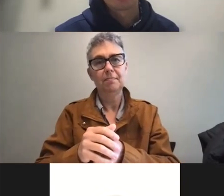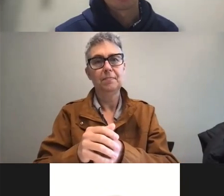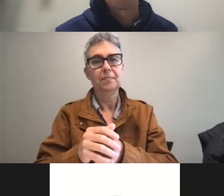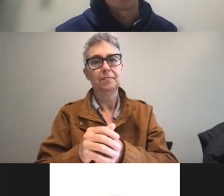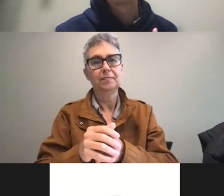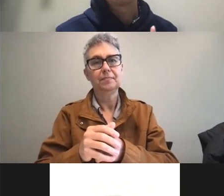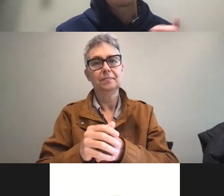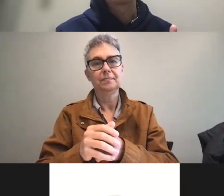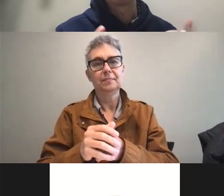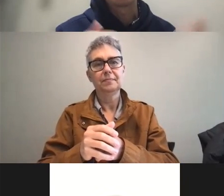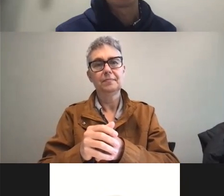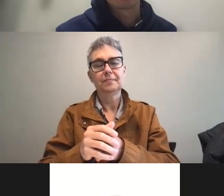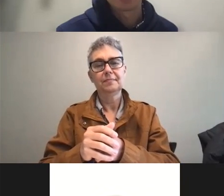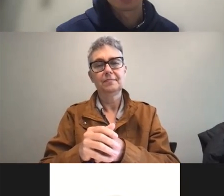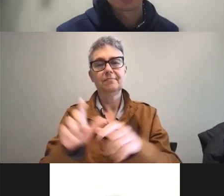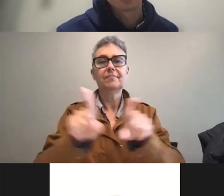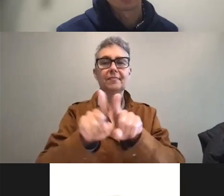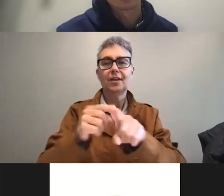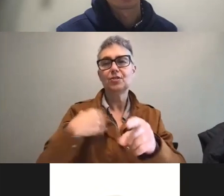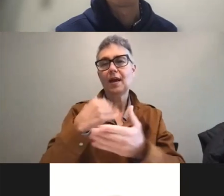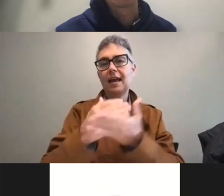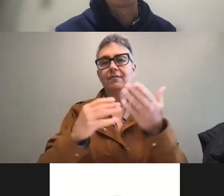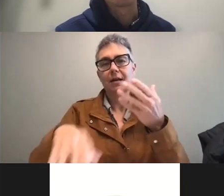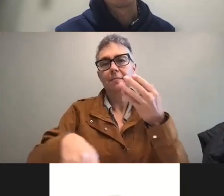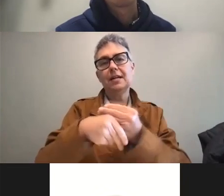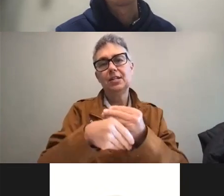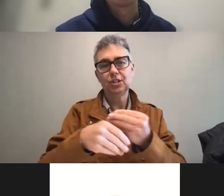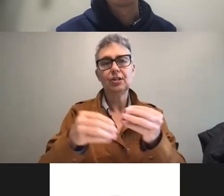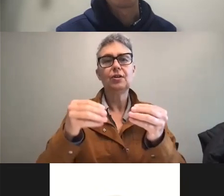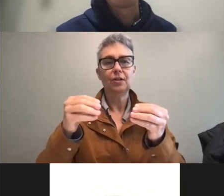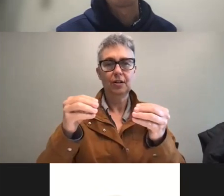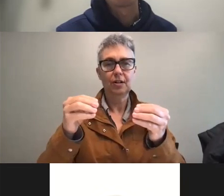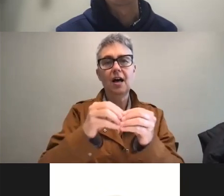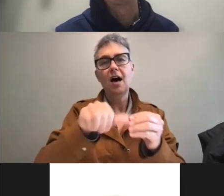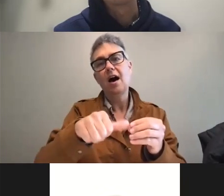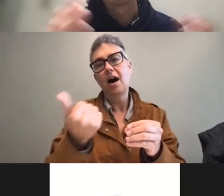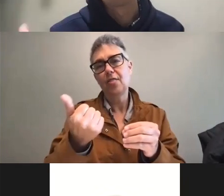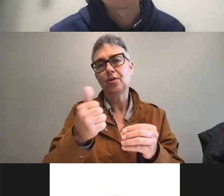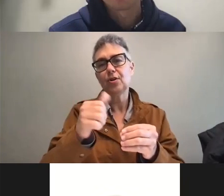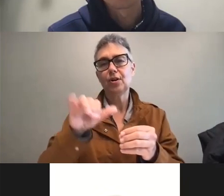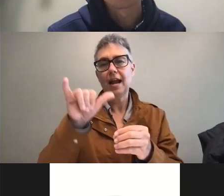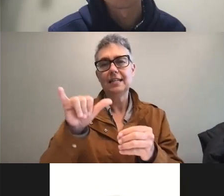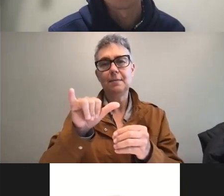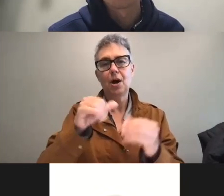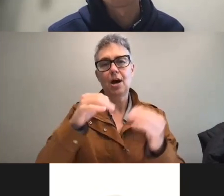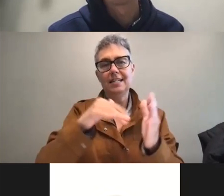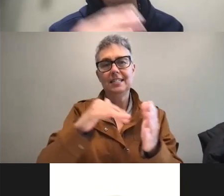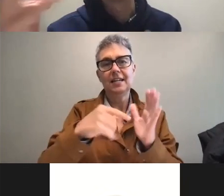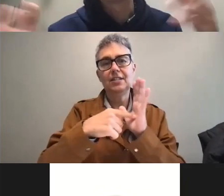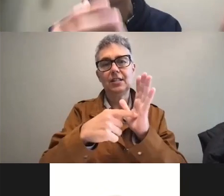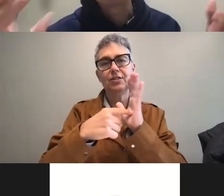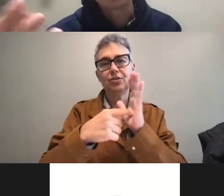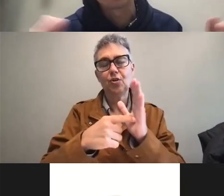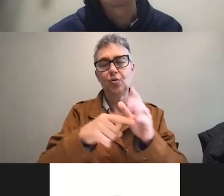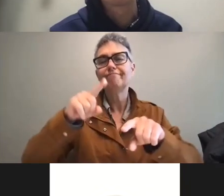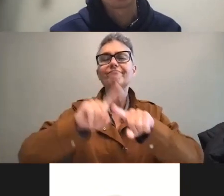will, I also have some additional ablation studies kind of showing, how if, how do, if, there